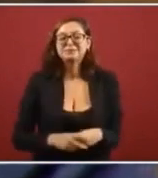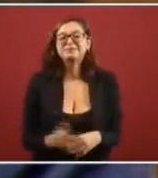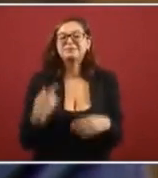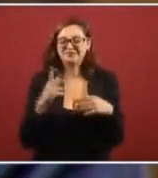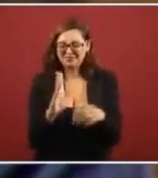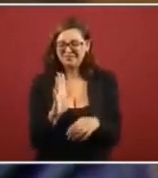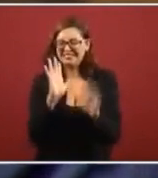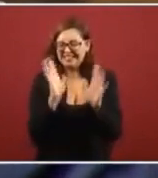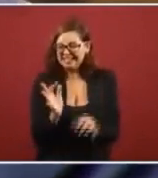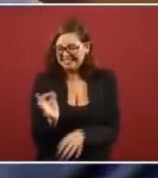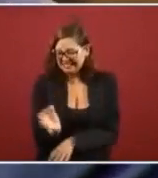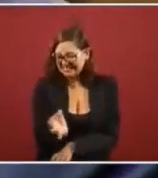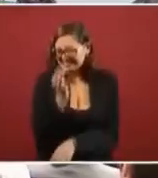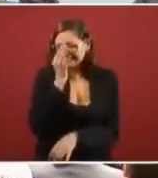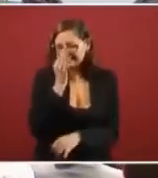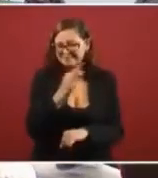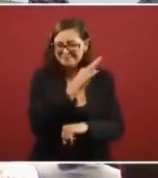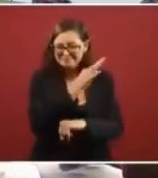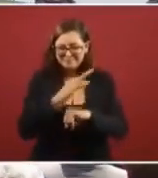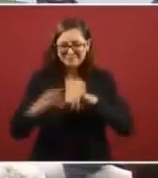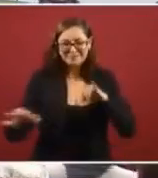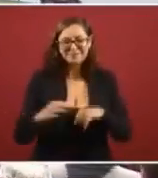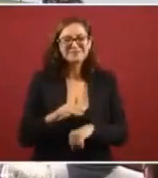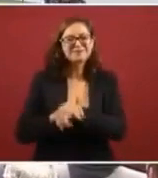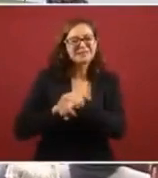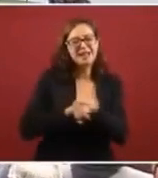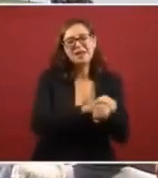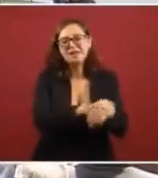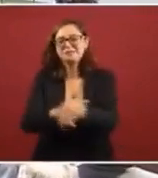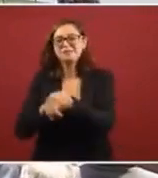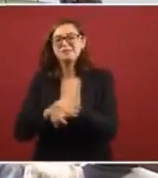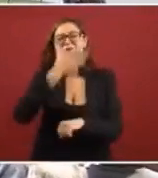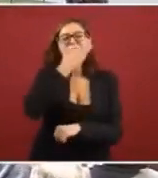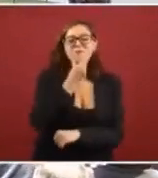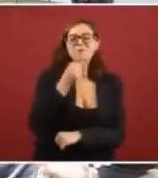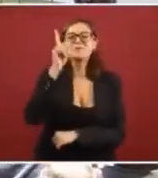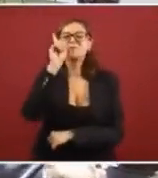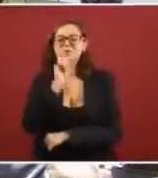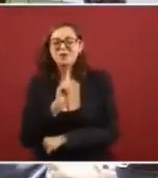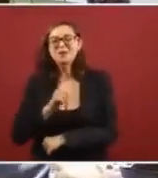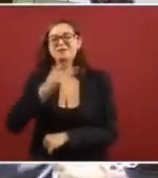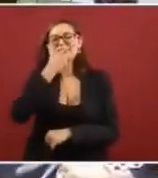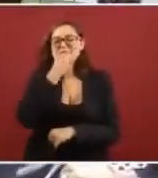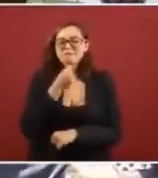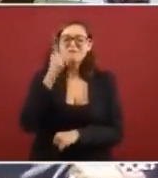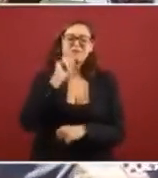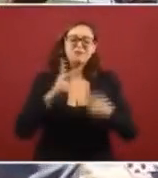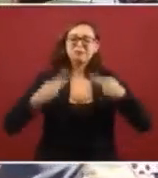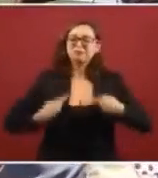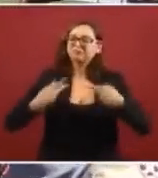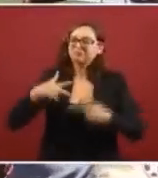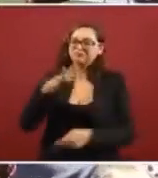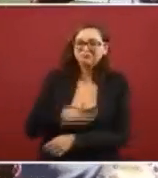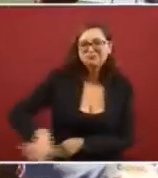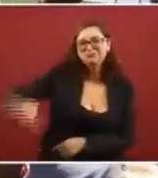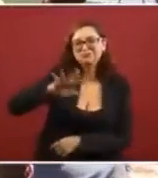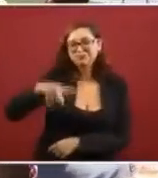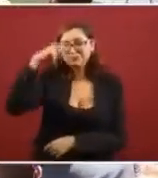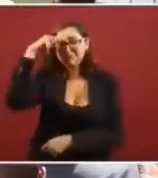but now I'm getting at the end and my friends make Mexican